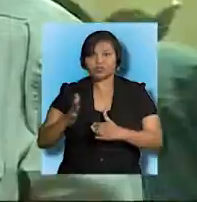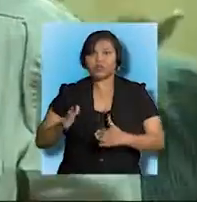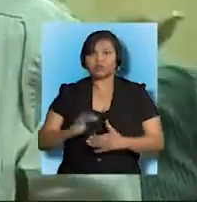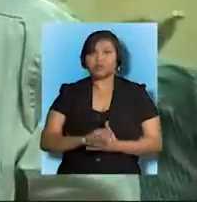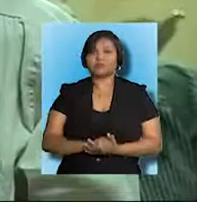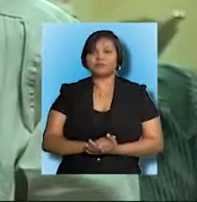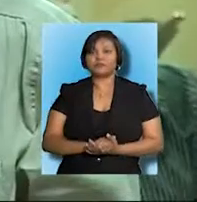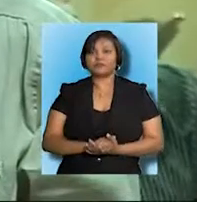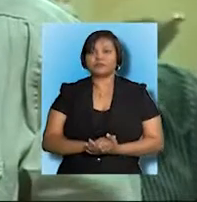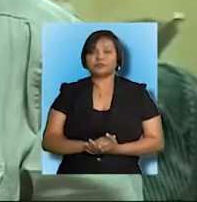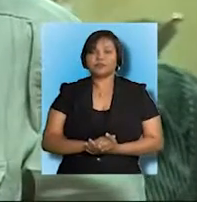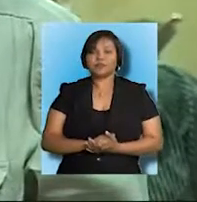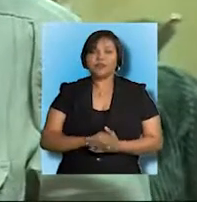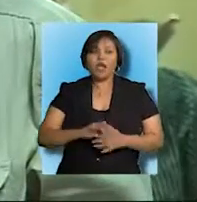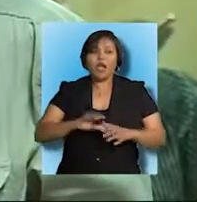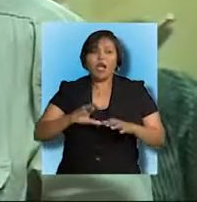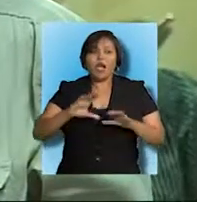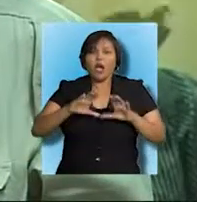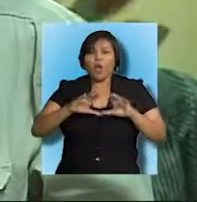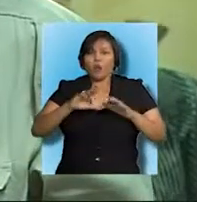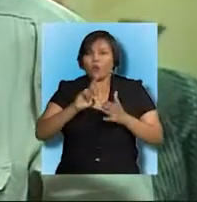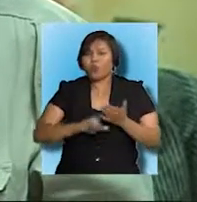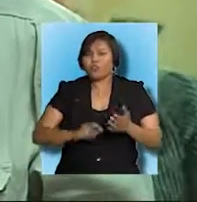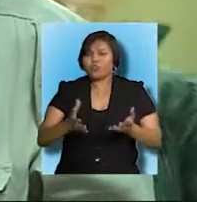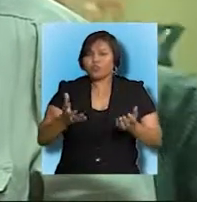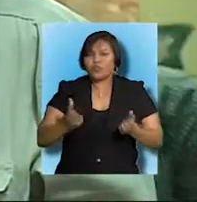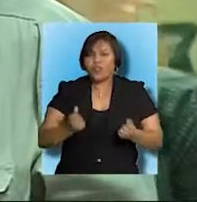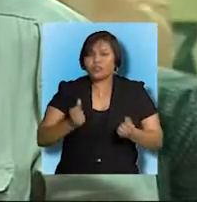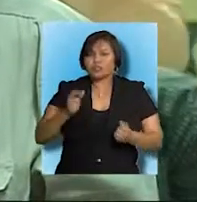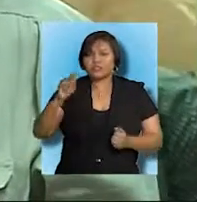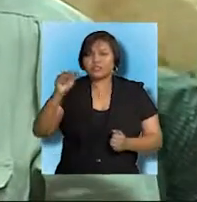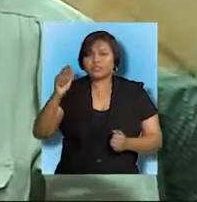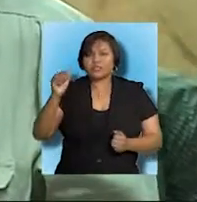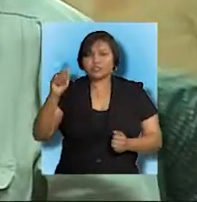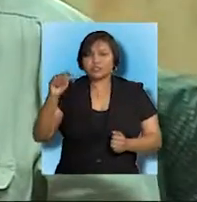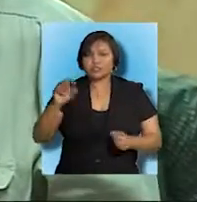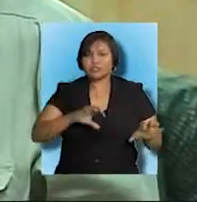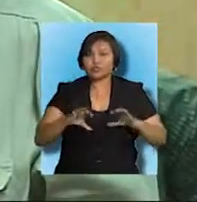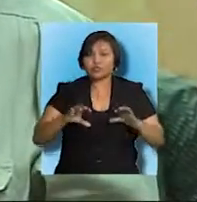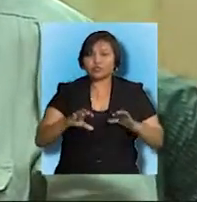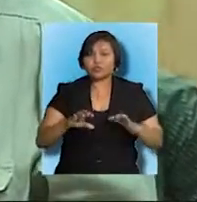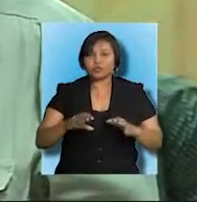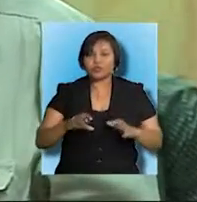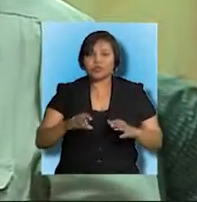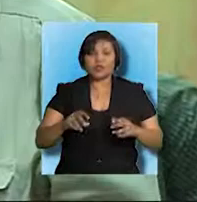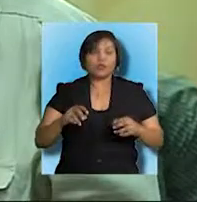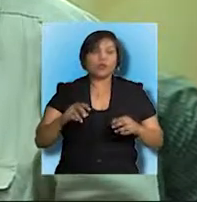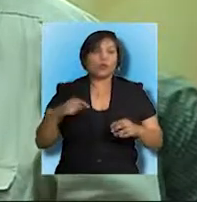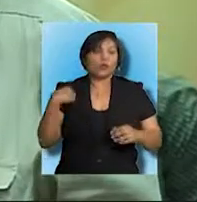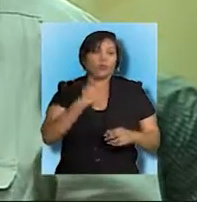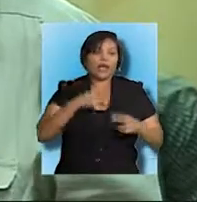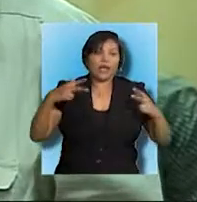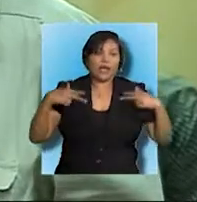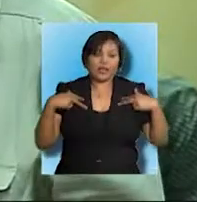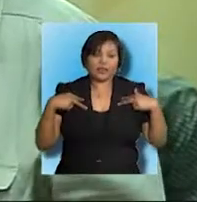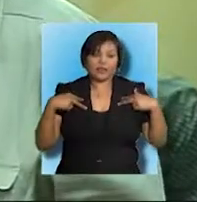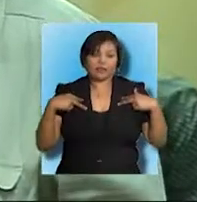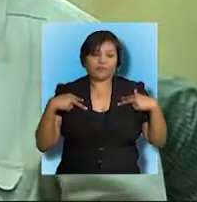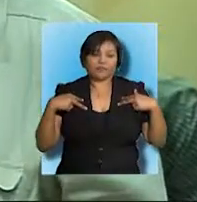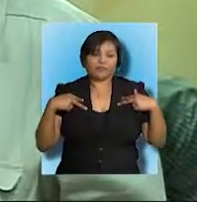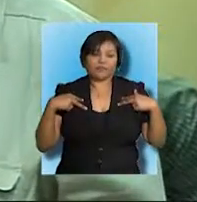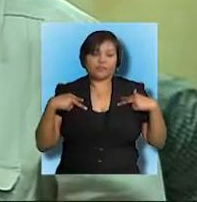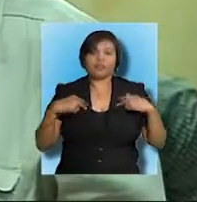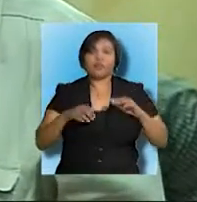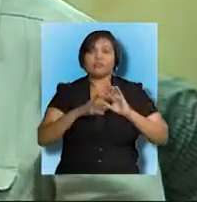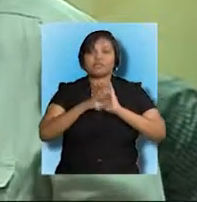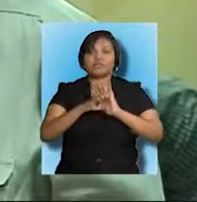house. How do you expect that to proceed? We have evidence in the country, for example, and I would just